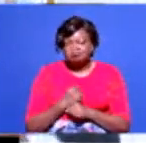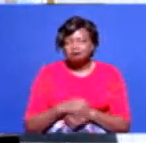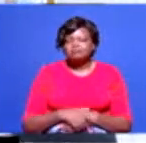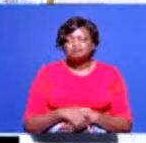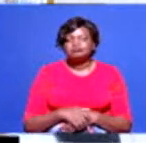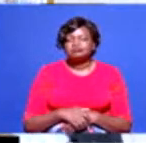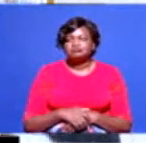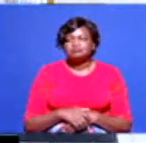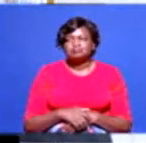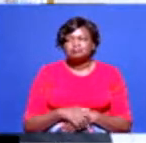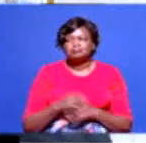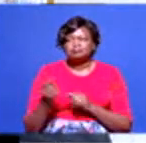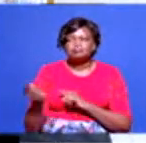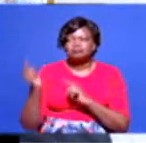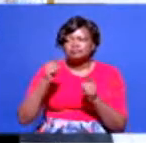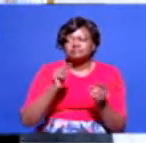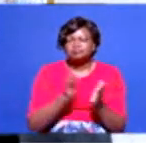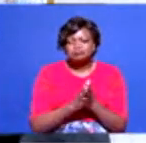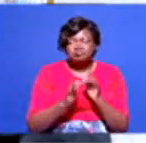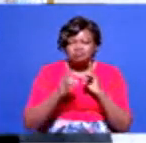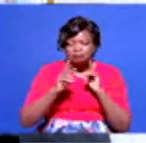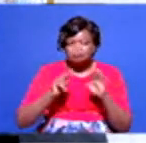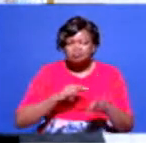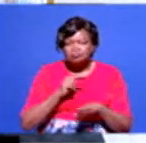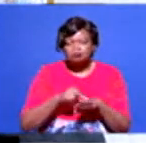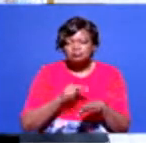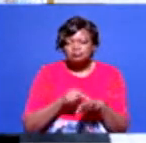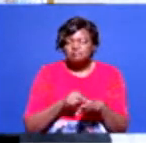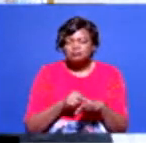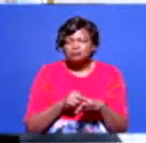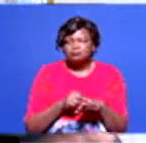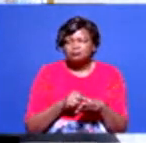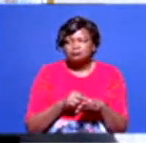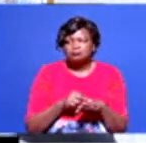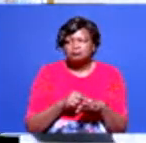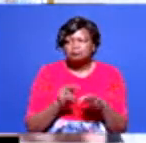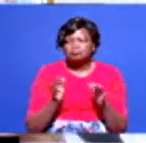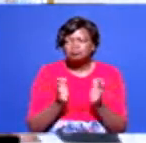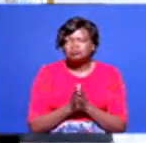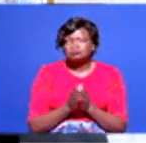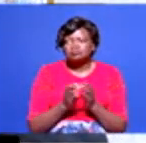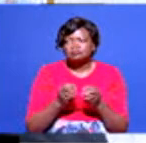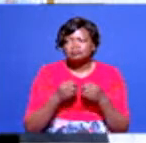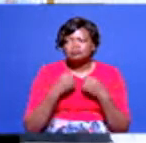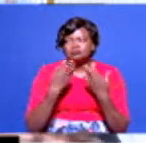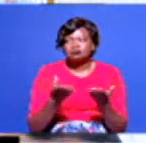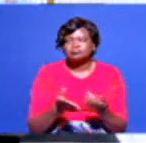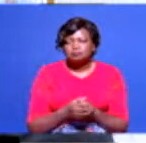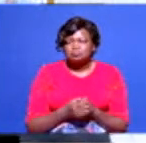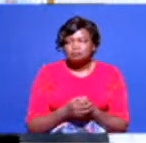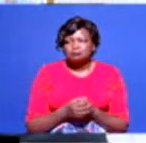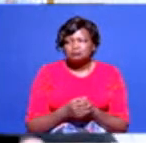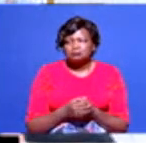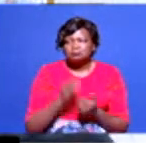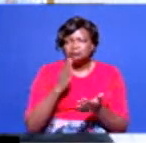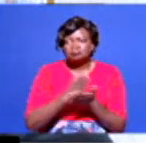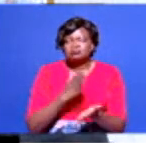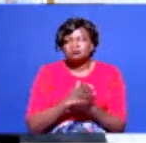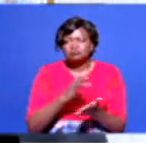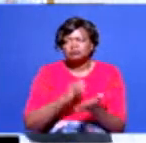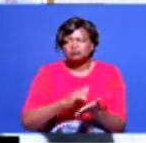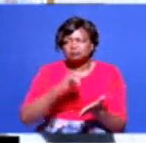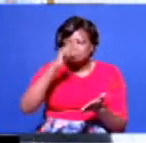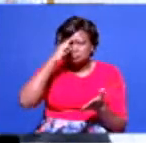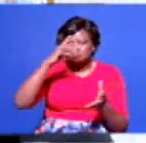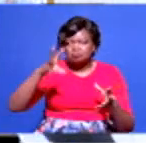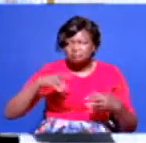He came and, of course, addressed the nation, and give at least assurance that the government has